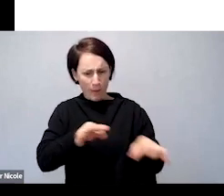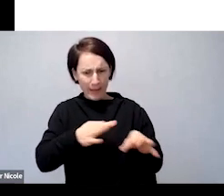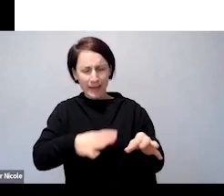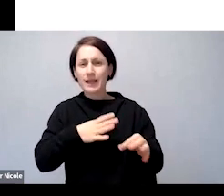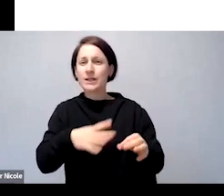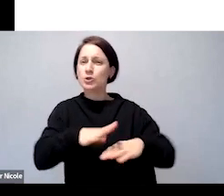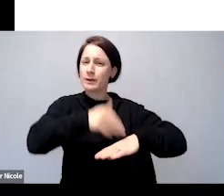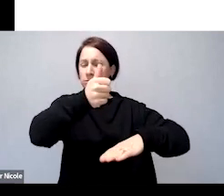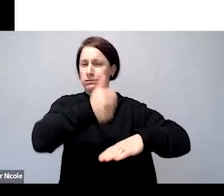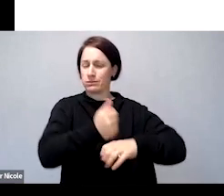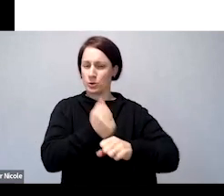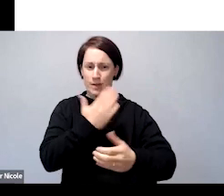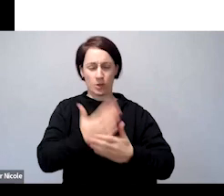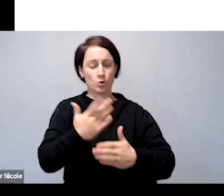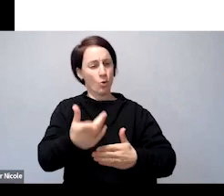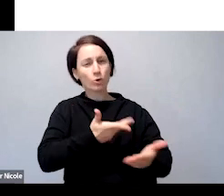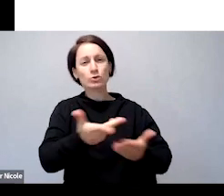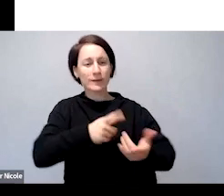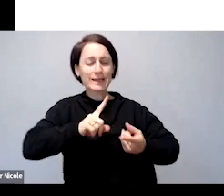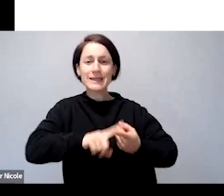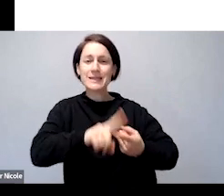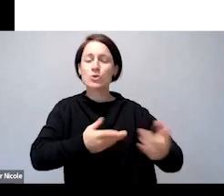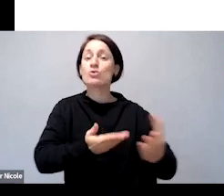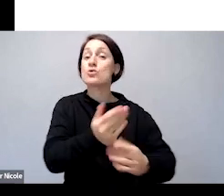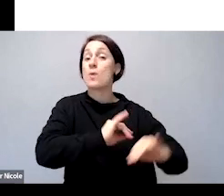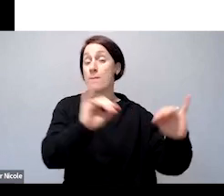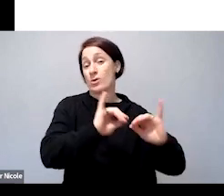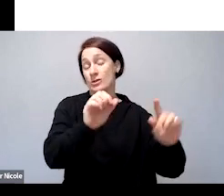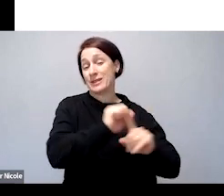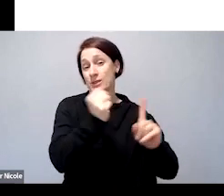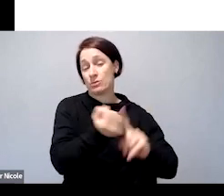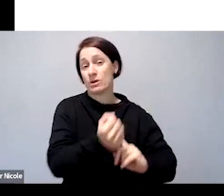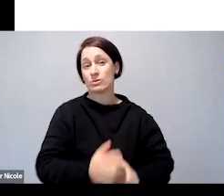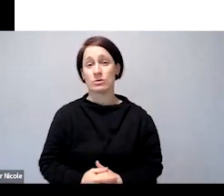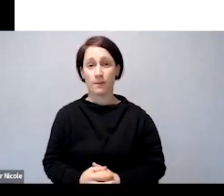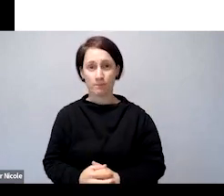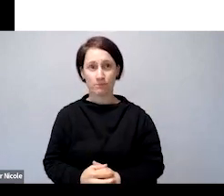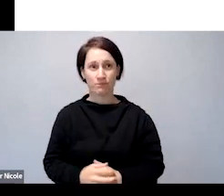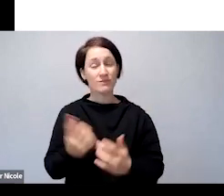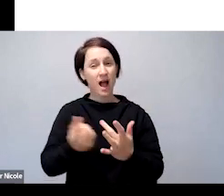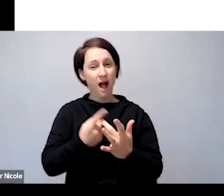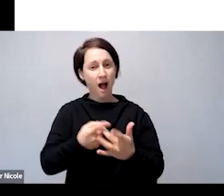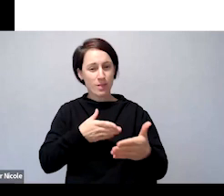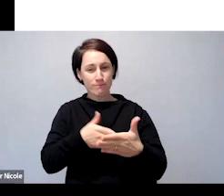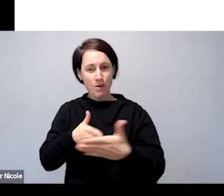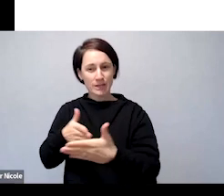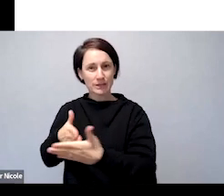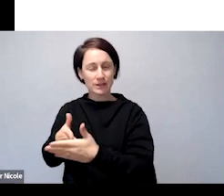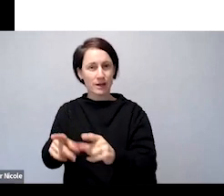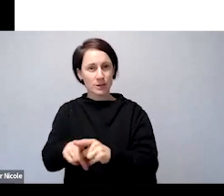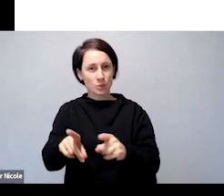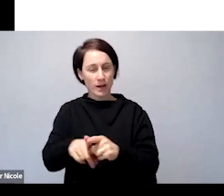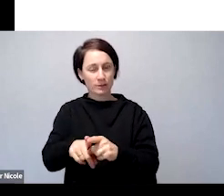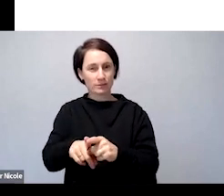make sure that those services are continuous throughout emergency situations. Structural barriers, importantly,